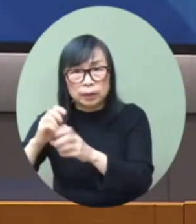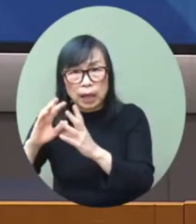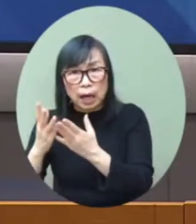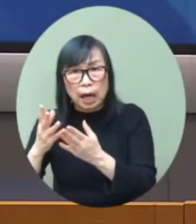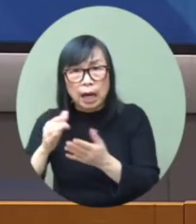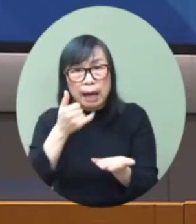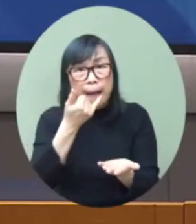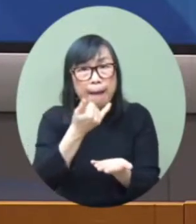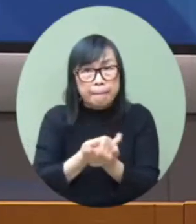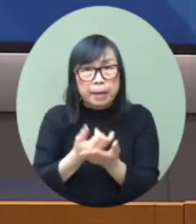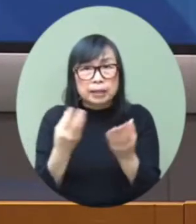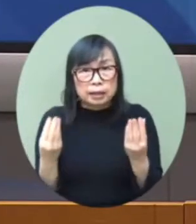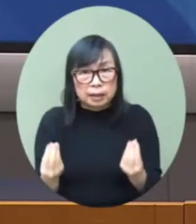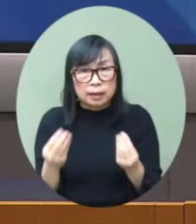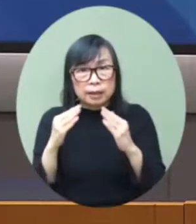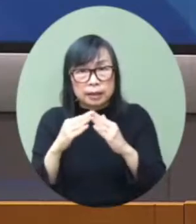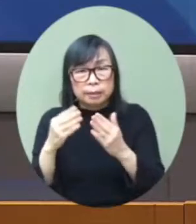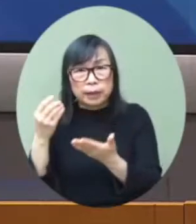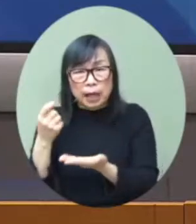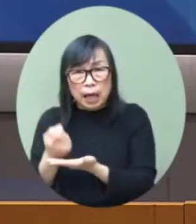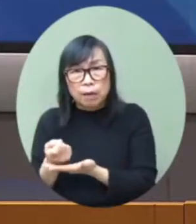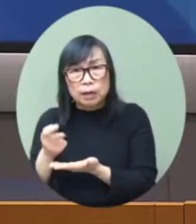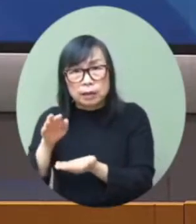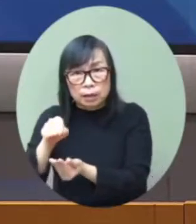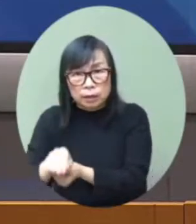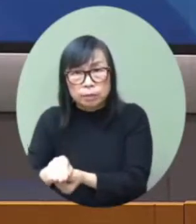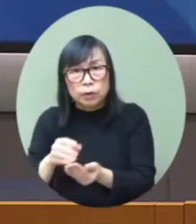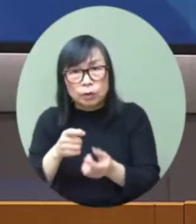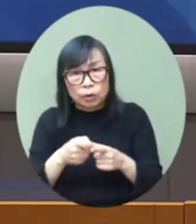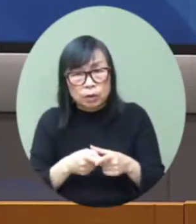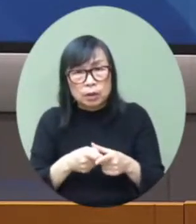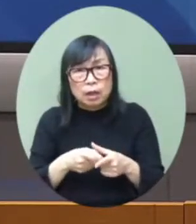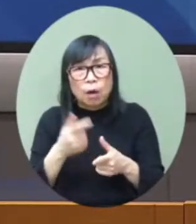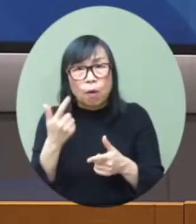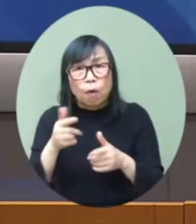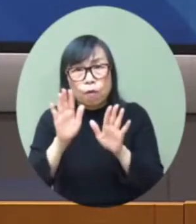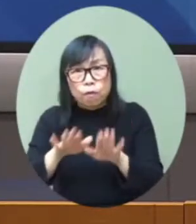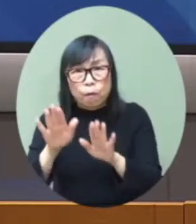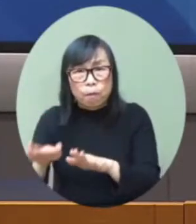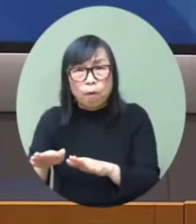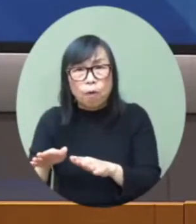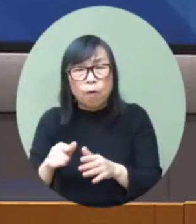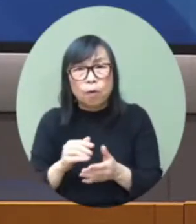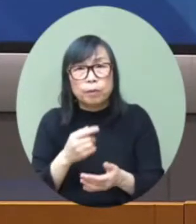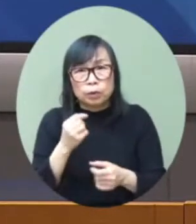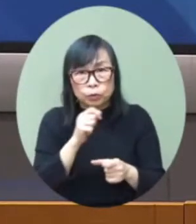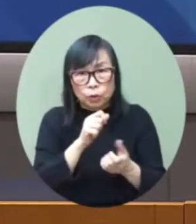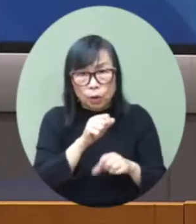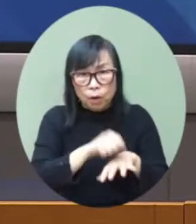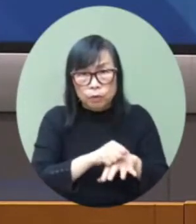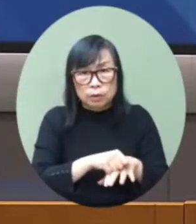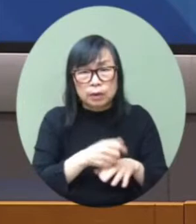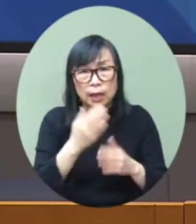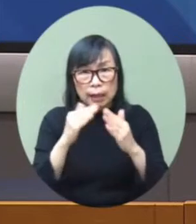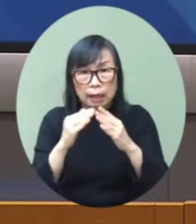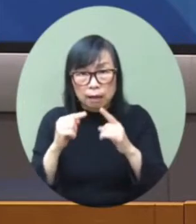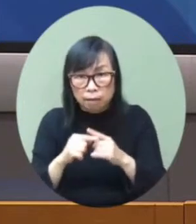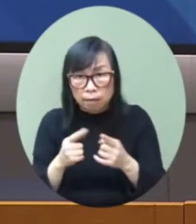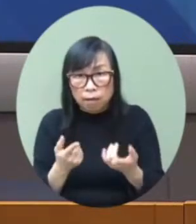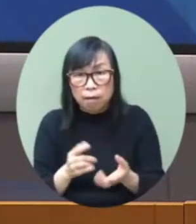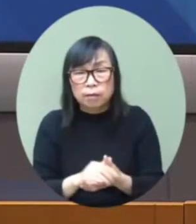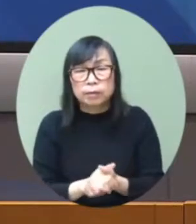help the funeral sector as well as relevant